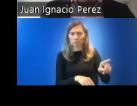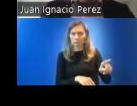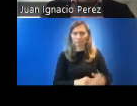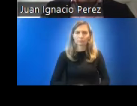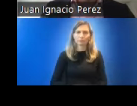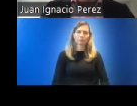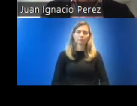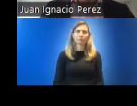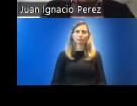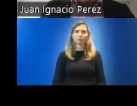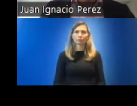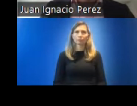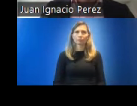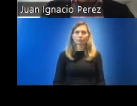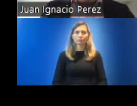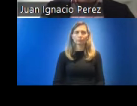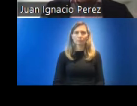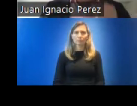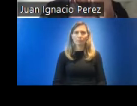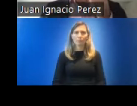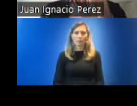protocol. We move forward.